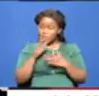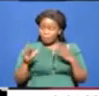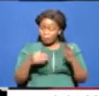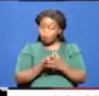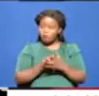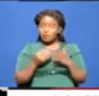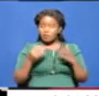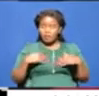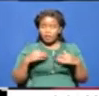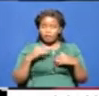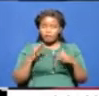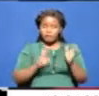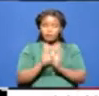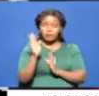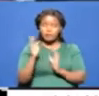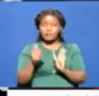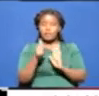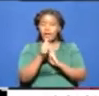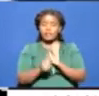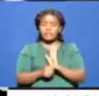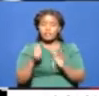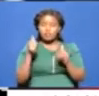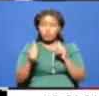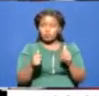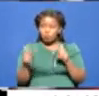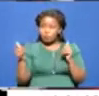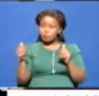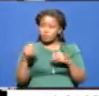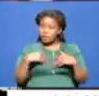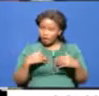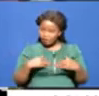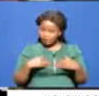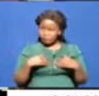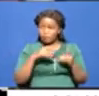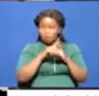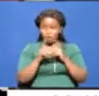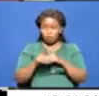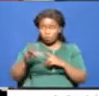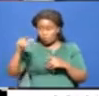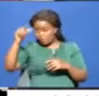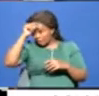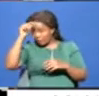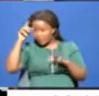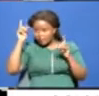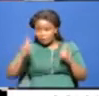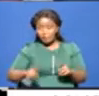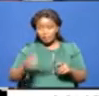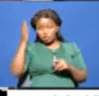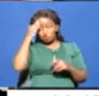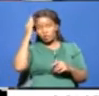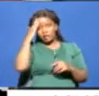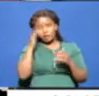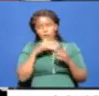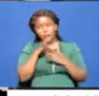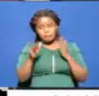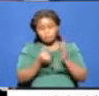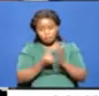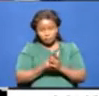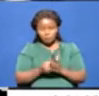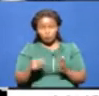development agenda that we can think of, and therefore government must recognize this. We are talking about